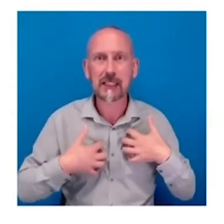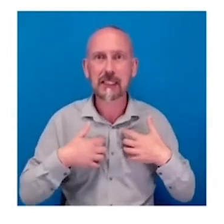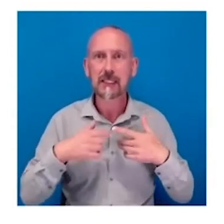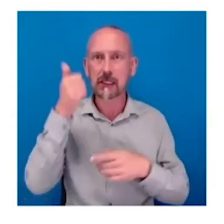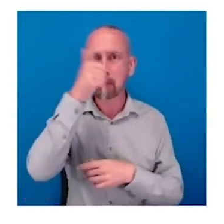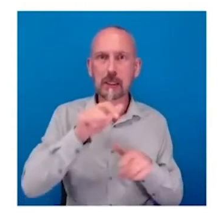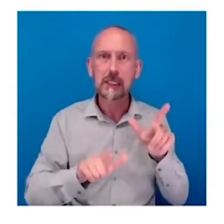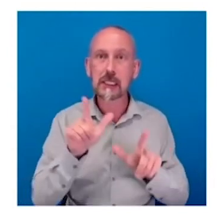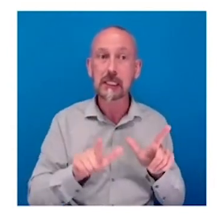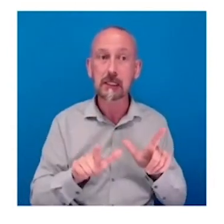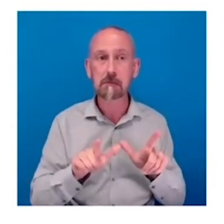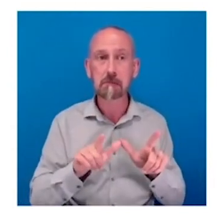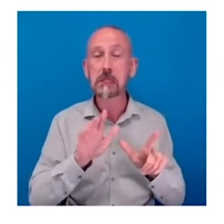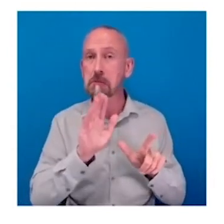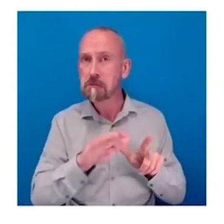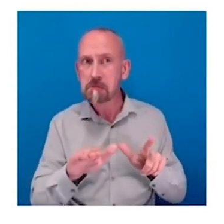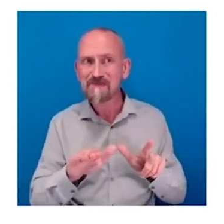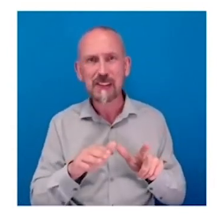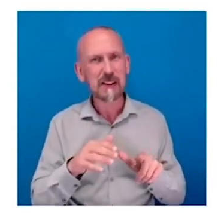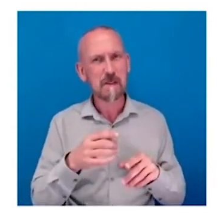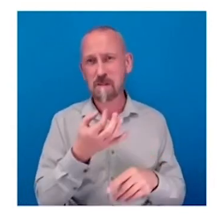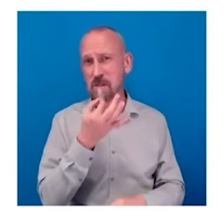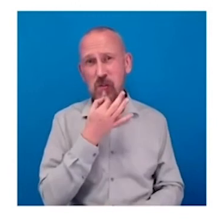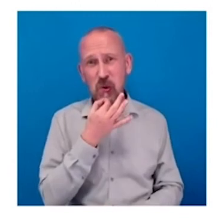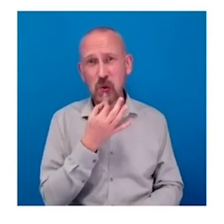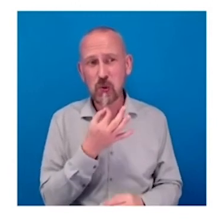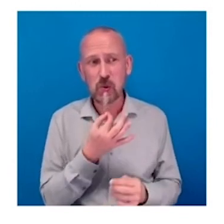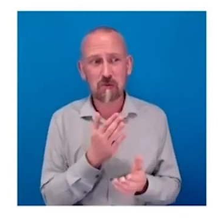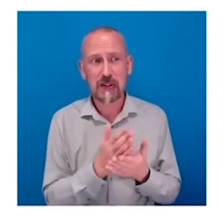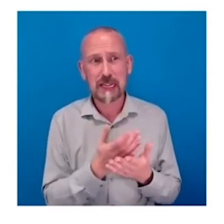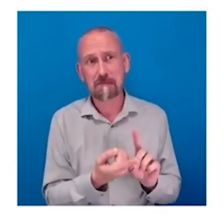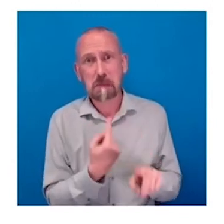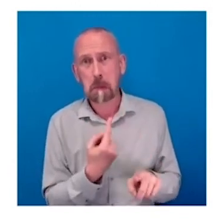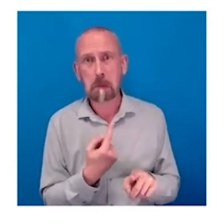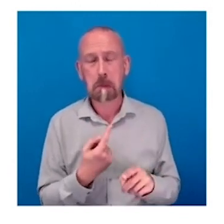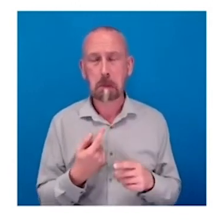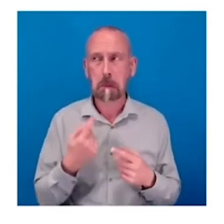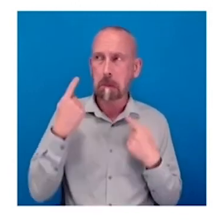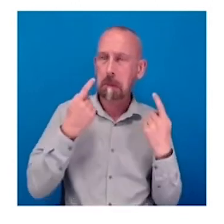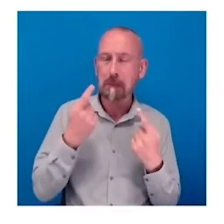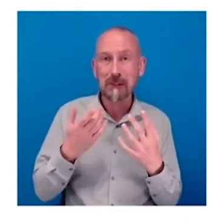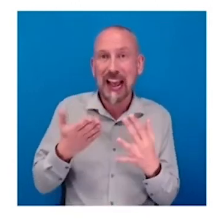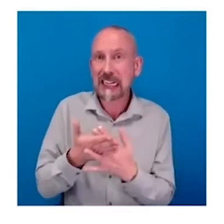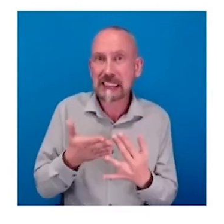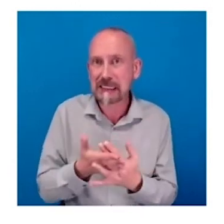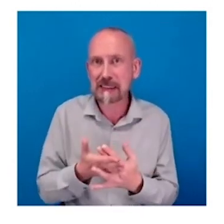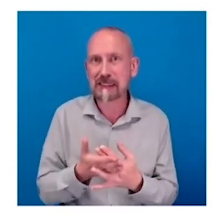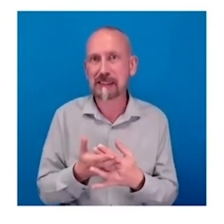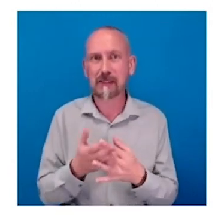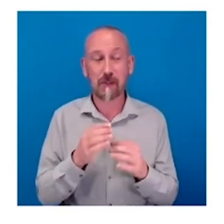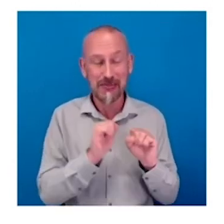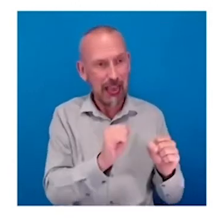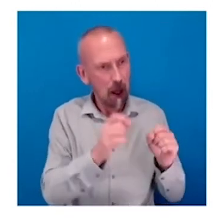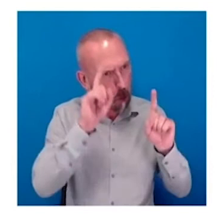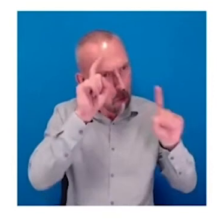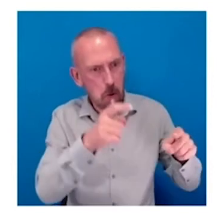of them were able to say if they had any idea whether or not their new solution was going to be accessible to people with disabilities. And so we're at risk